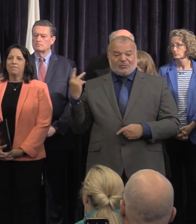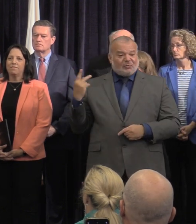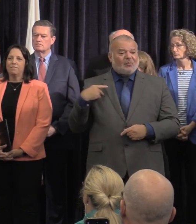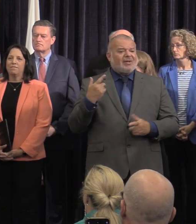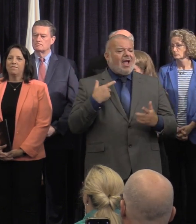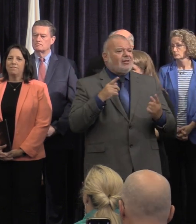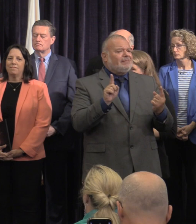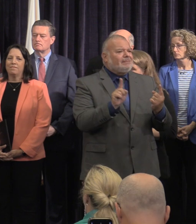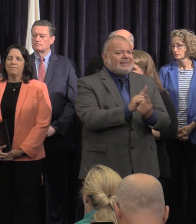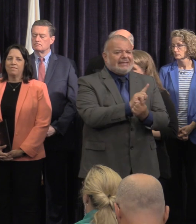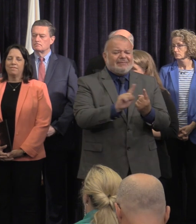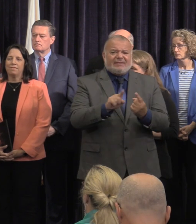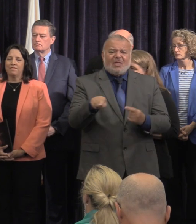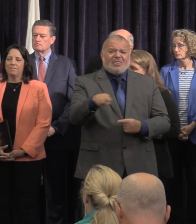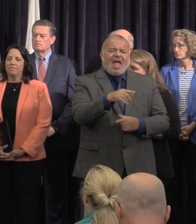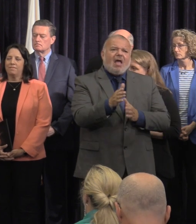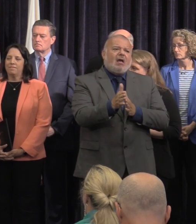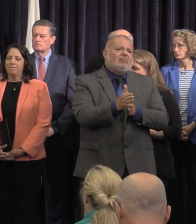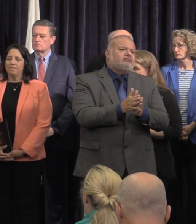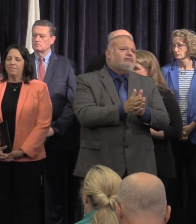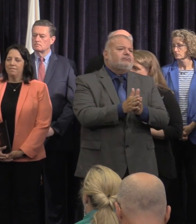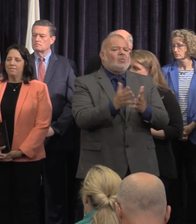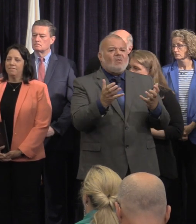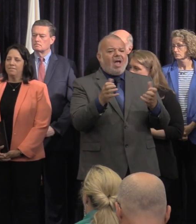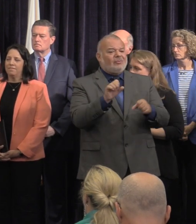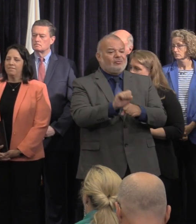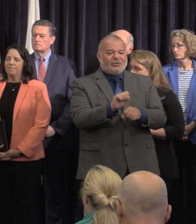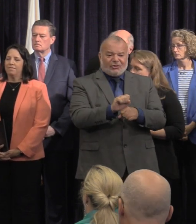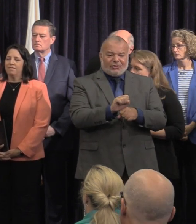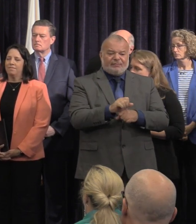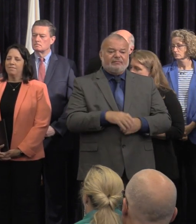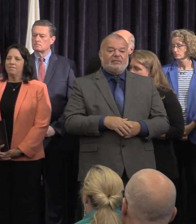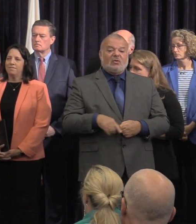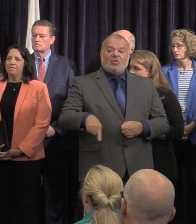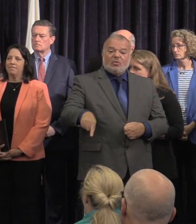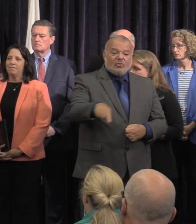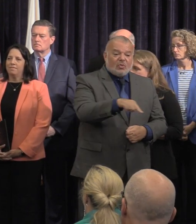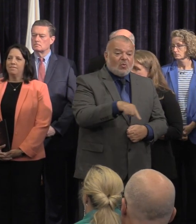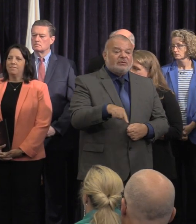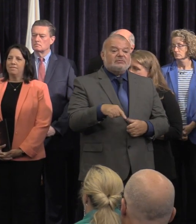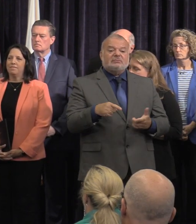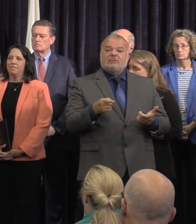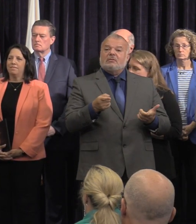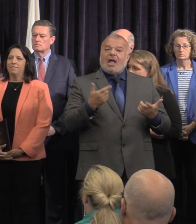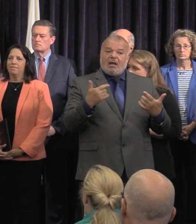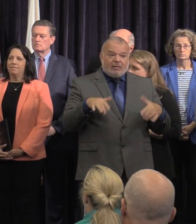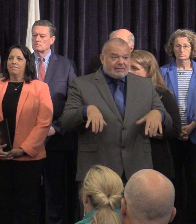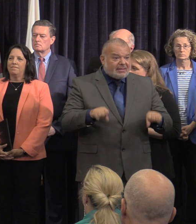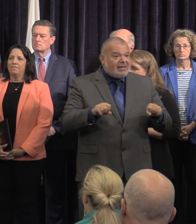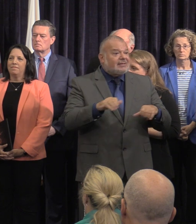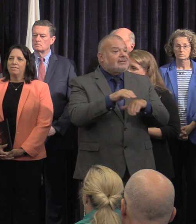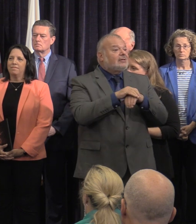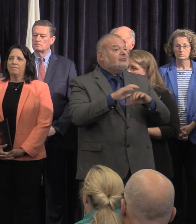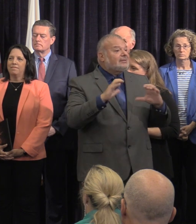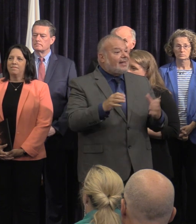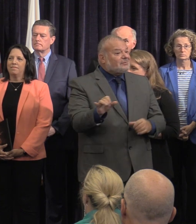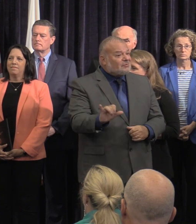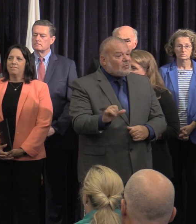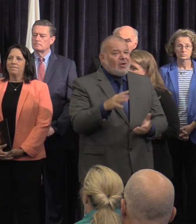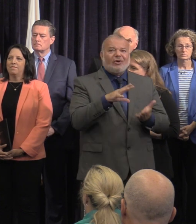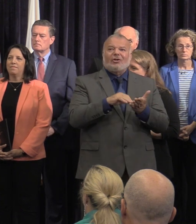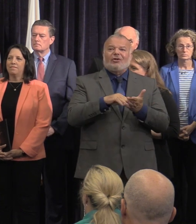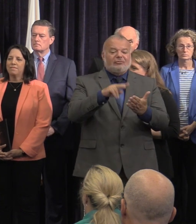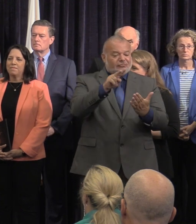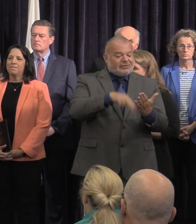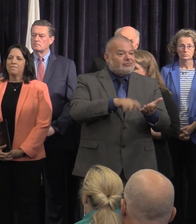right now eagerly taking English classes that are being provided on site.